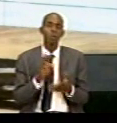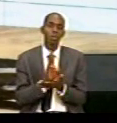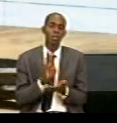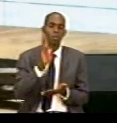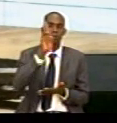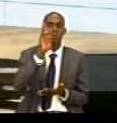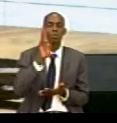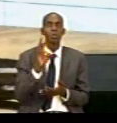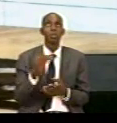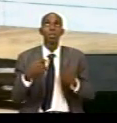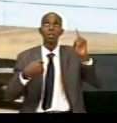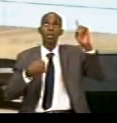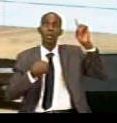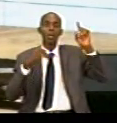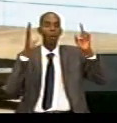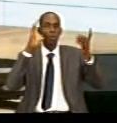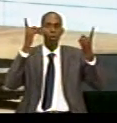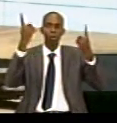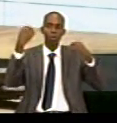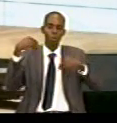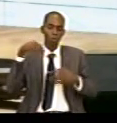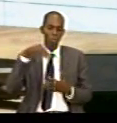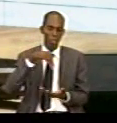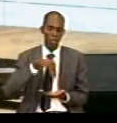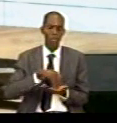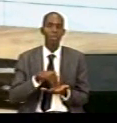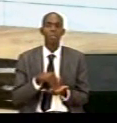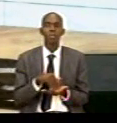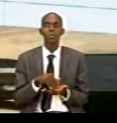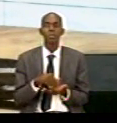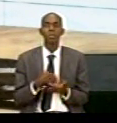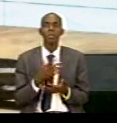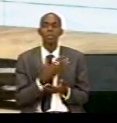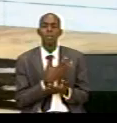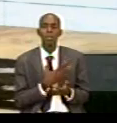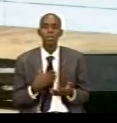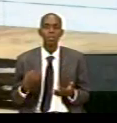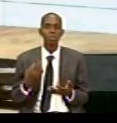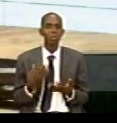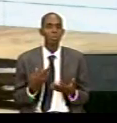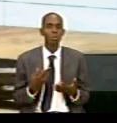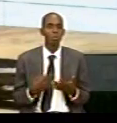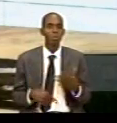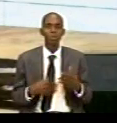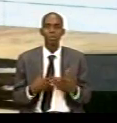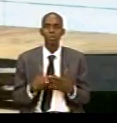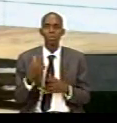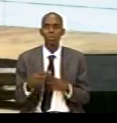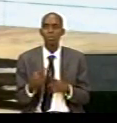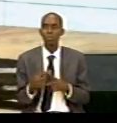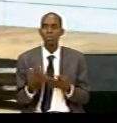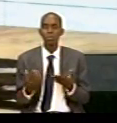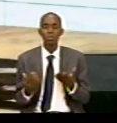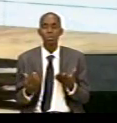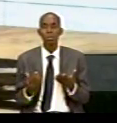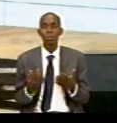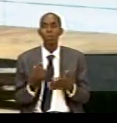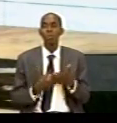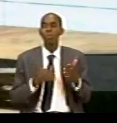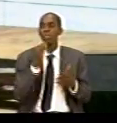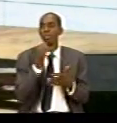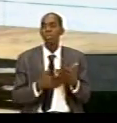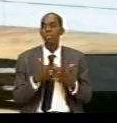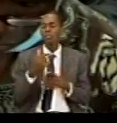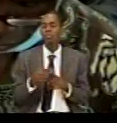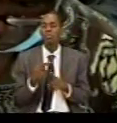rapture. I will come again. And what's the next word there? What's the next word